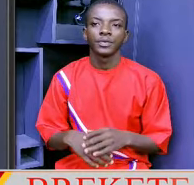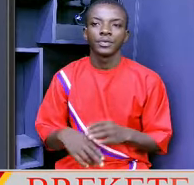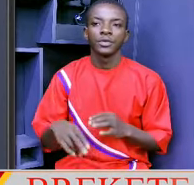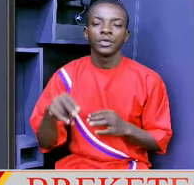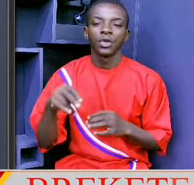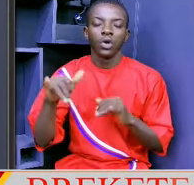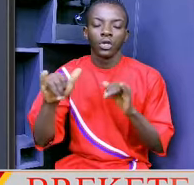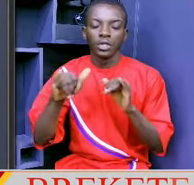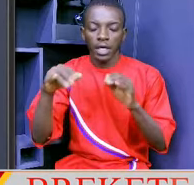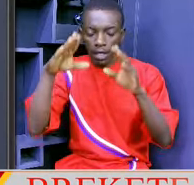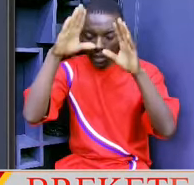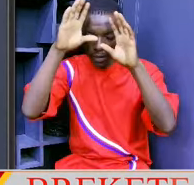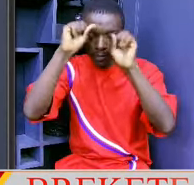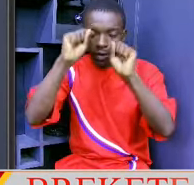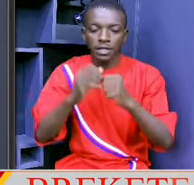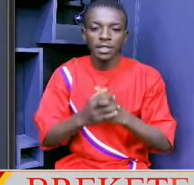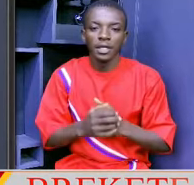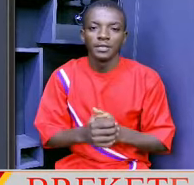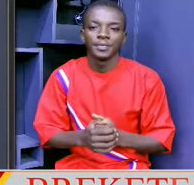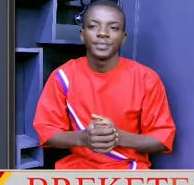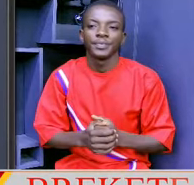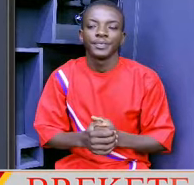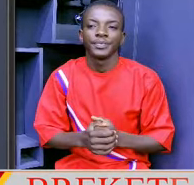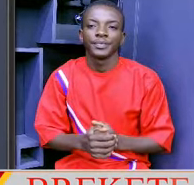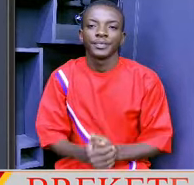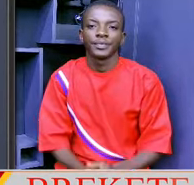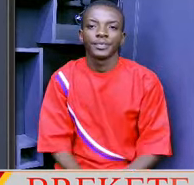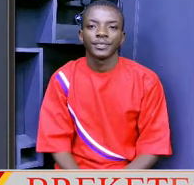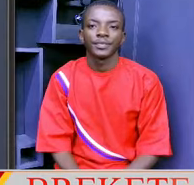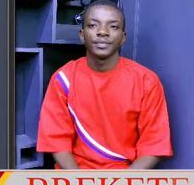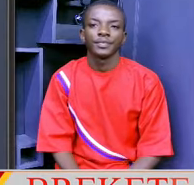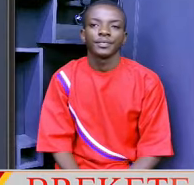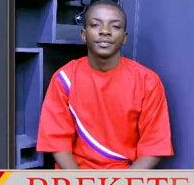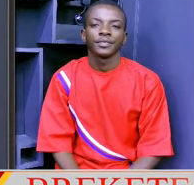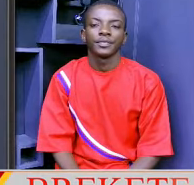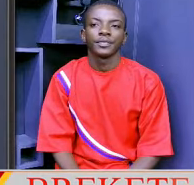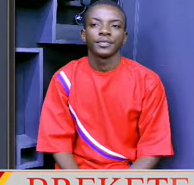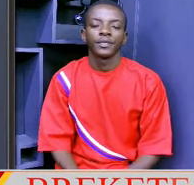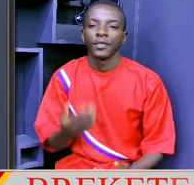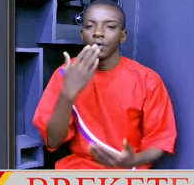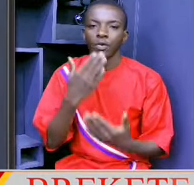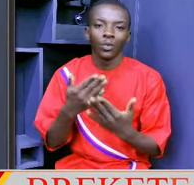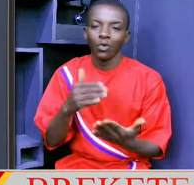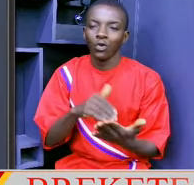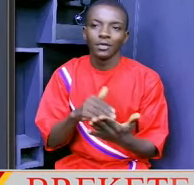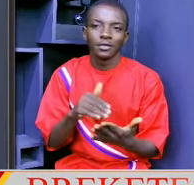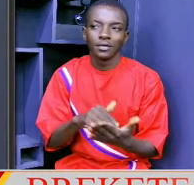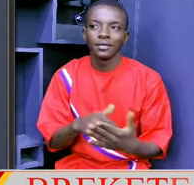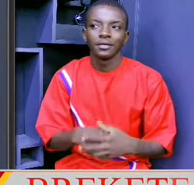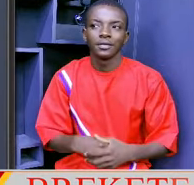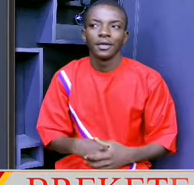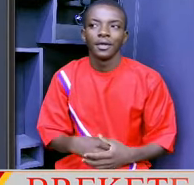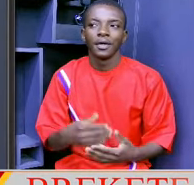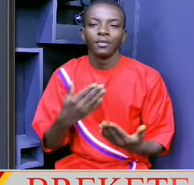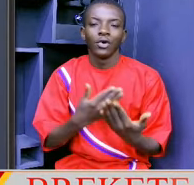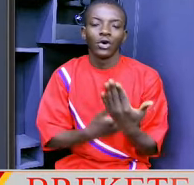morning, ordinary president. Good morning, ge.